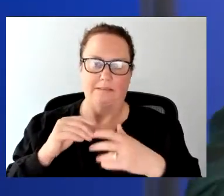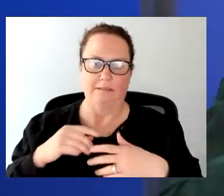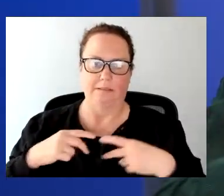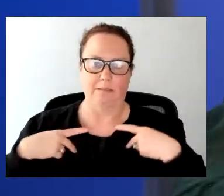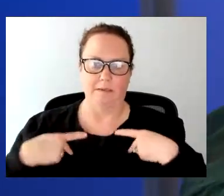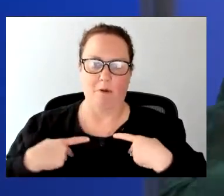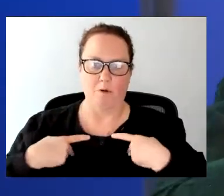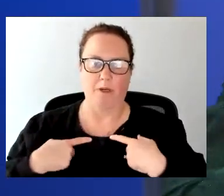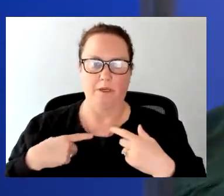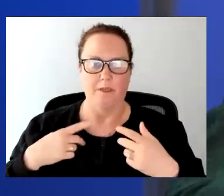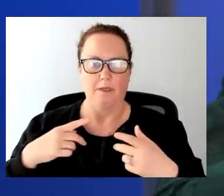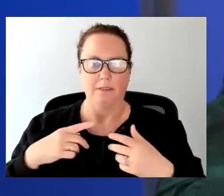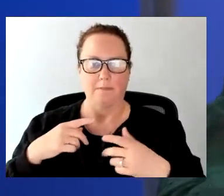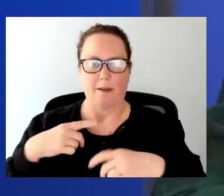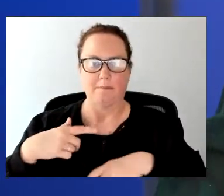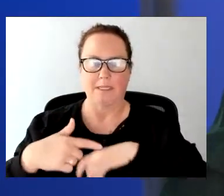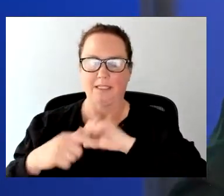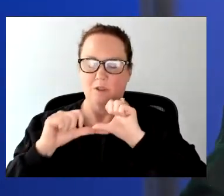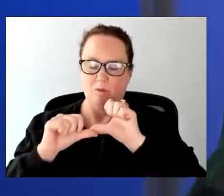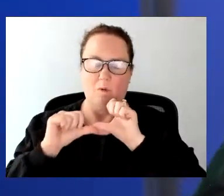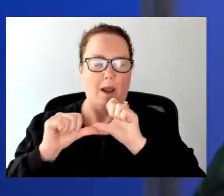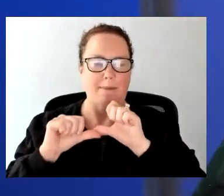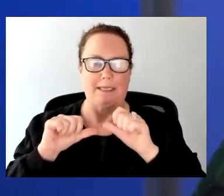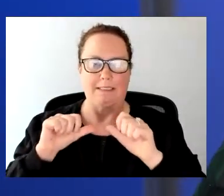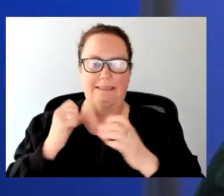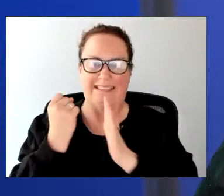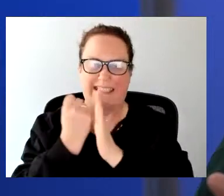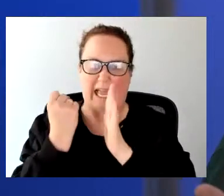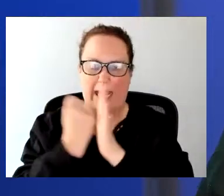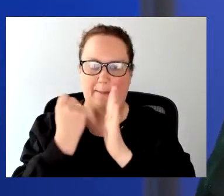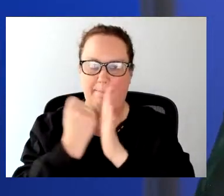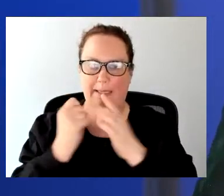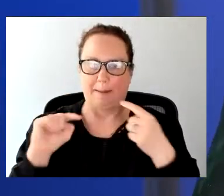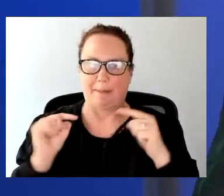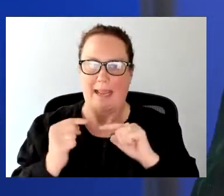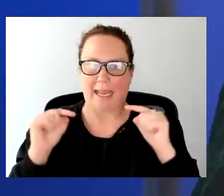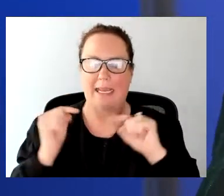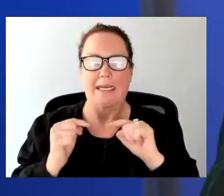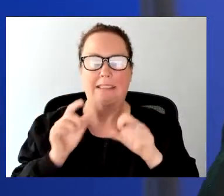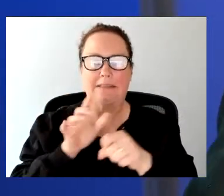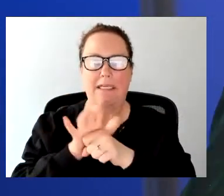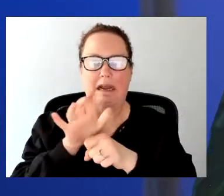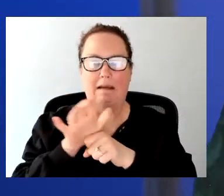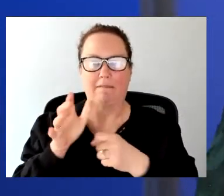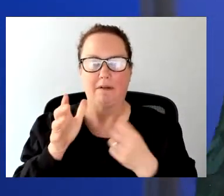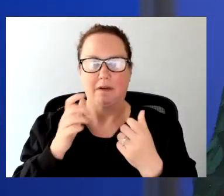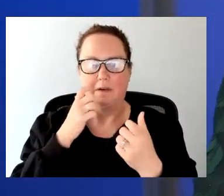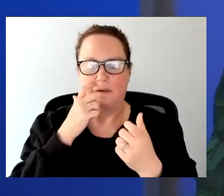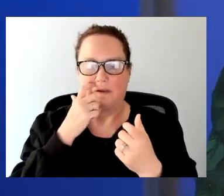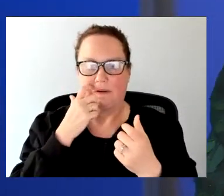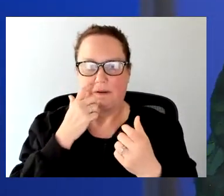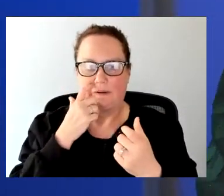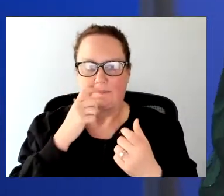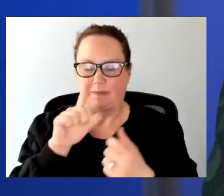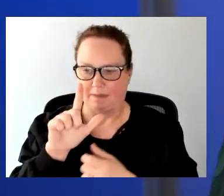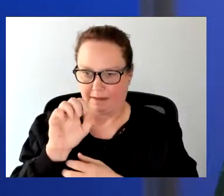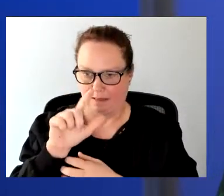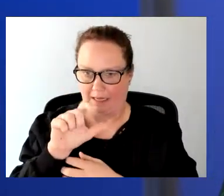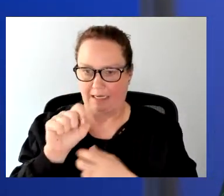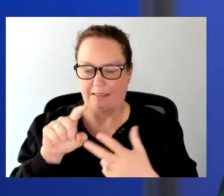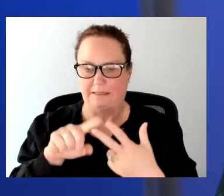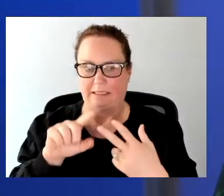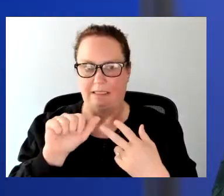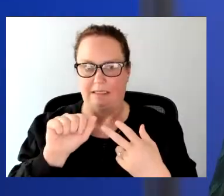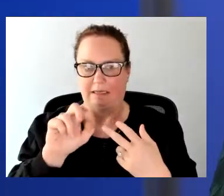it's throbbing, stabbing pain. It's stabbing enough to the point where if it's on the legs or the ankles, I will not be able